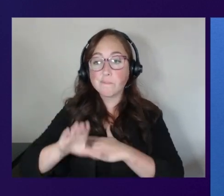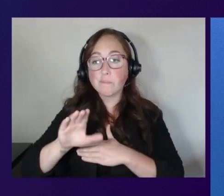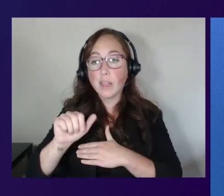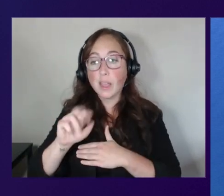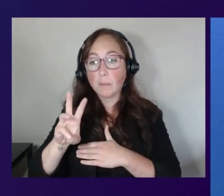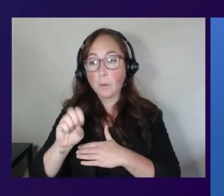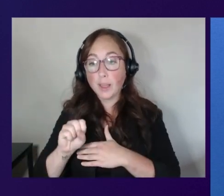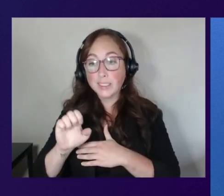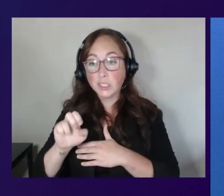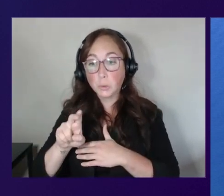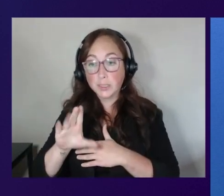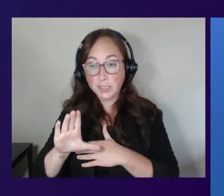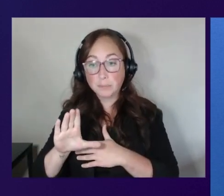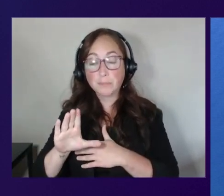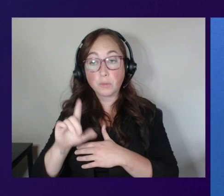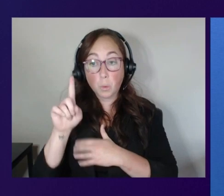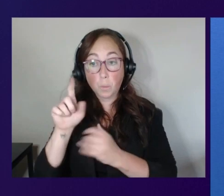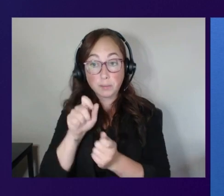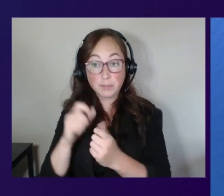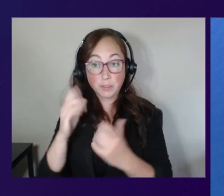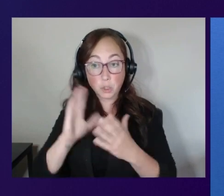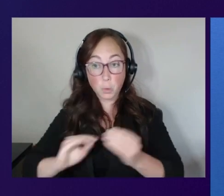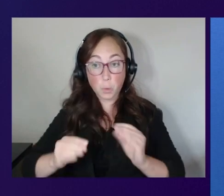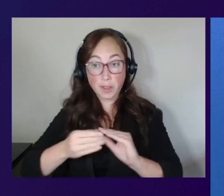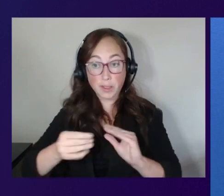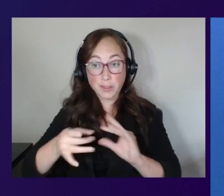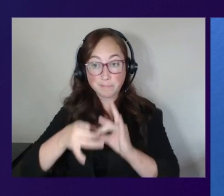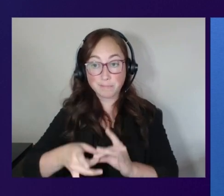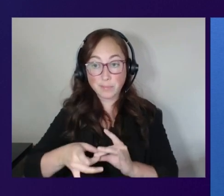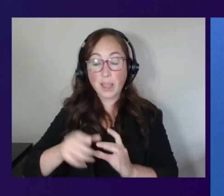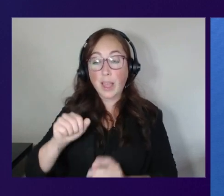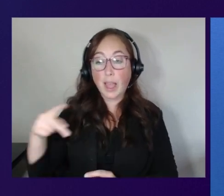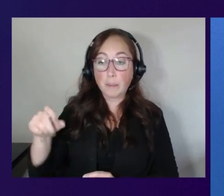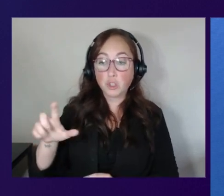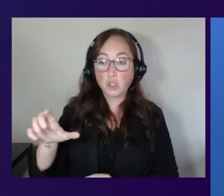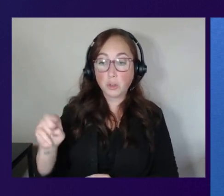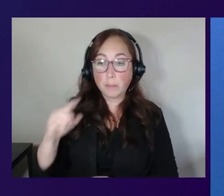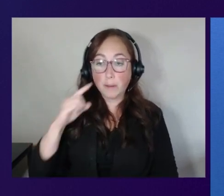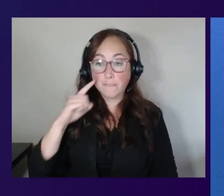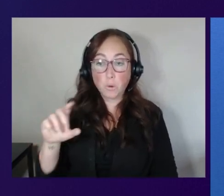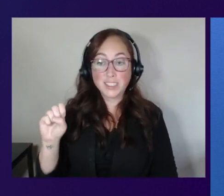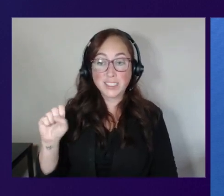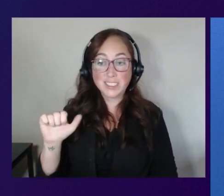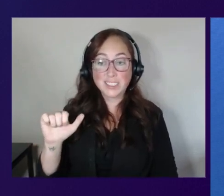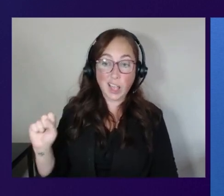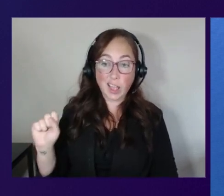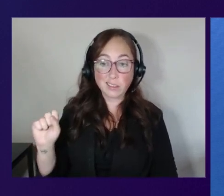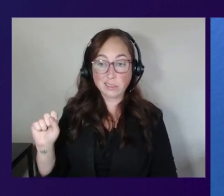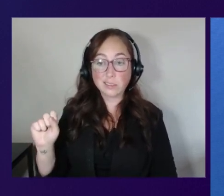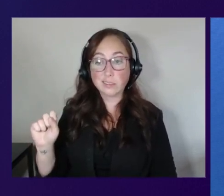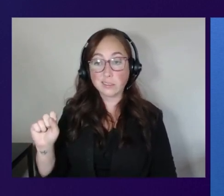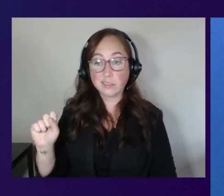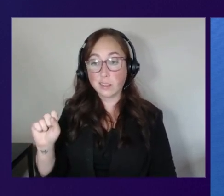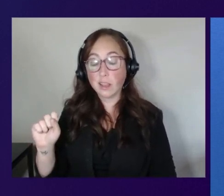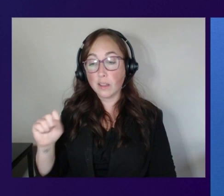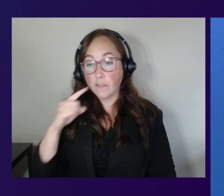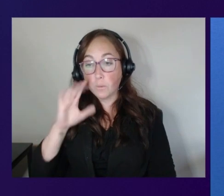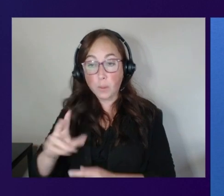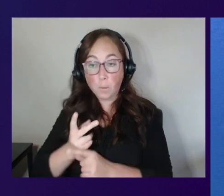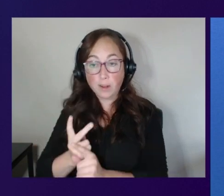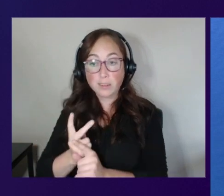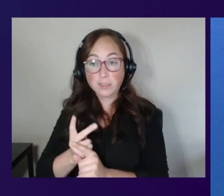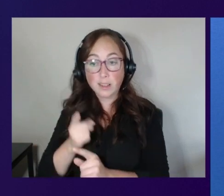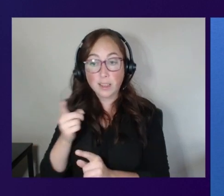that had a great story around using AppStream to SaaSify their application. That's IHS Market. They were able to take an